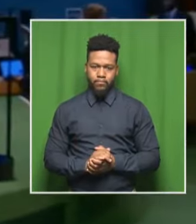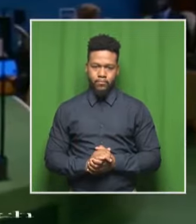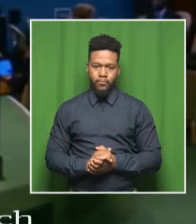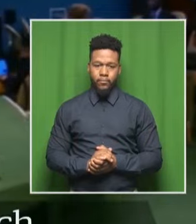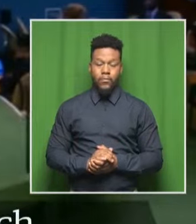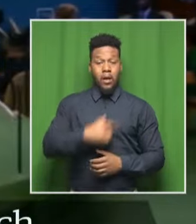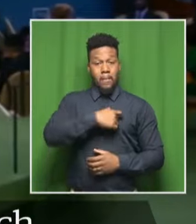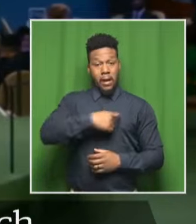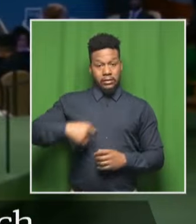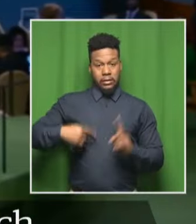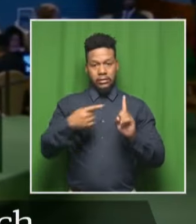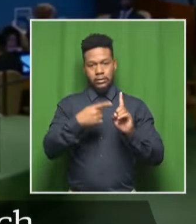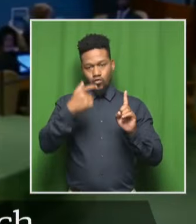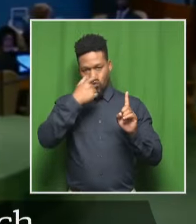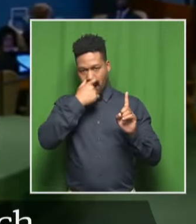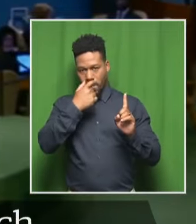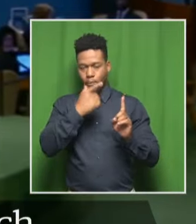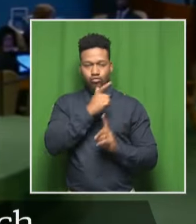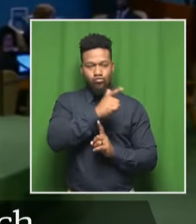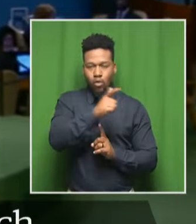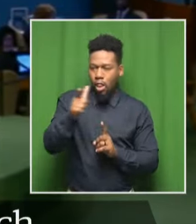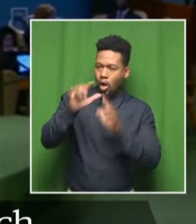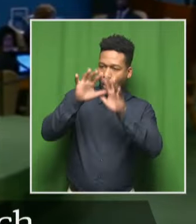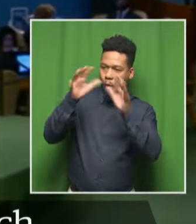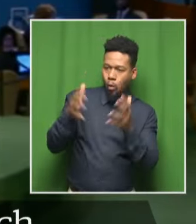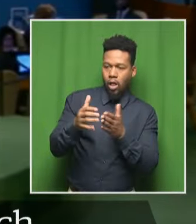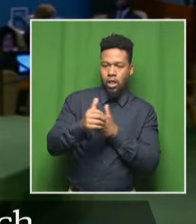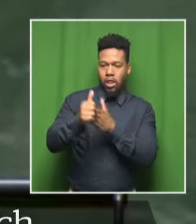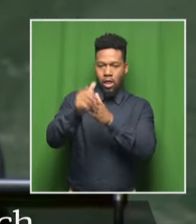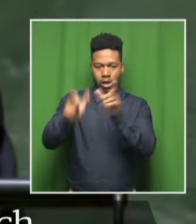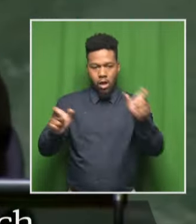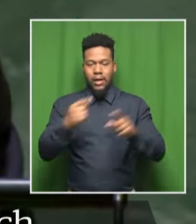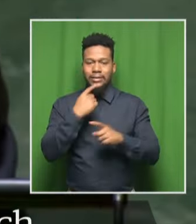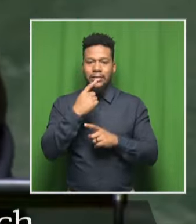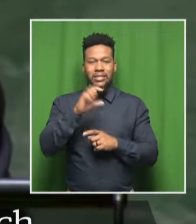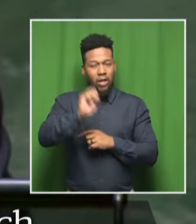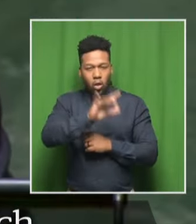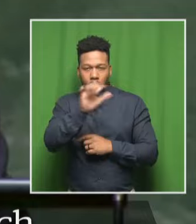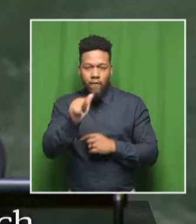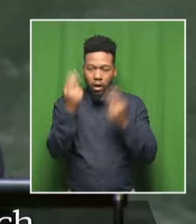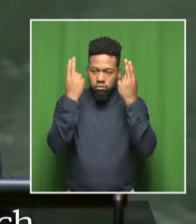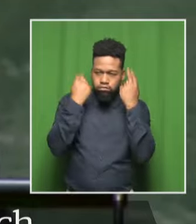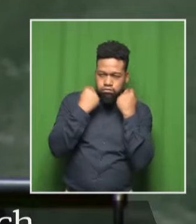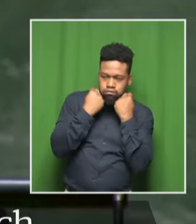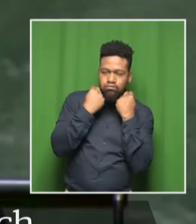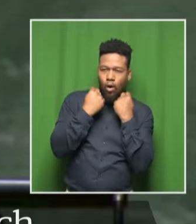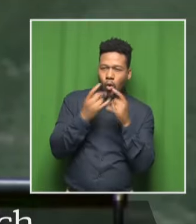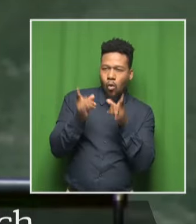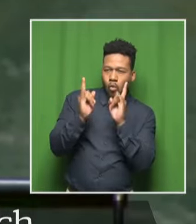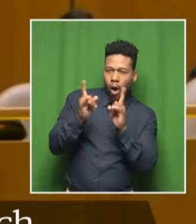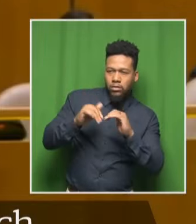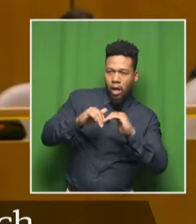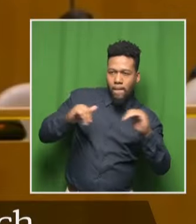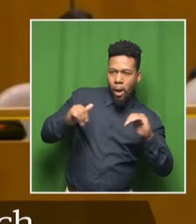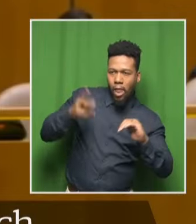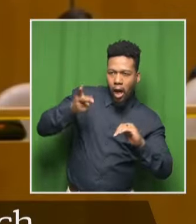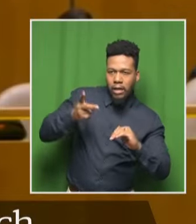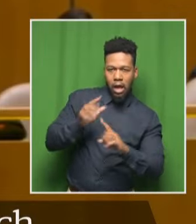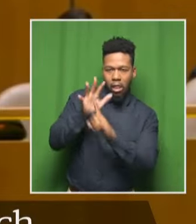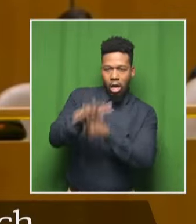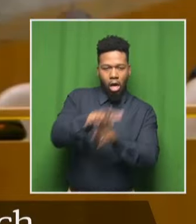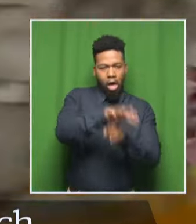President Cyril Ramaphosa has told world leaders that South Africa will not remain silent and watch apartheid perpetrated against